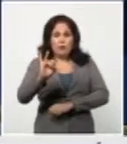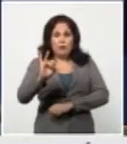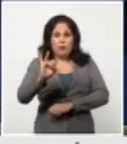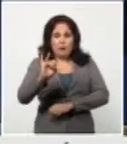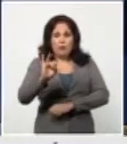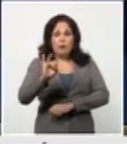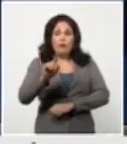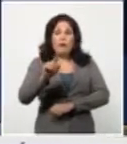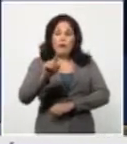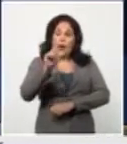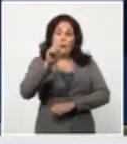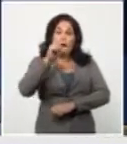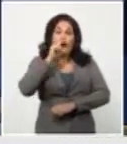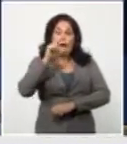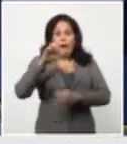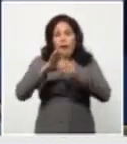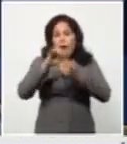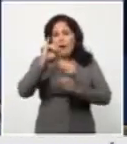227.